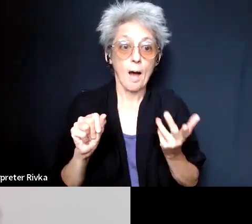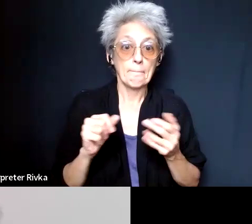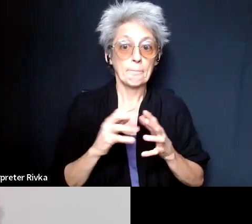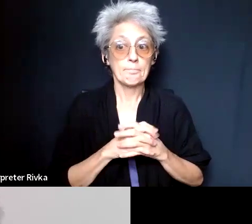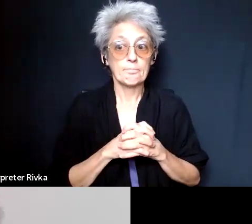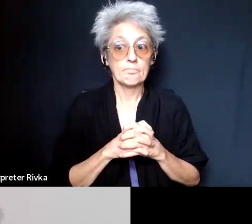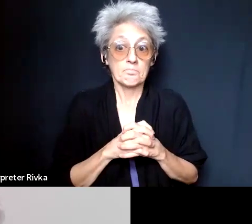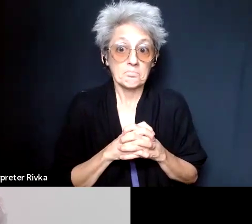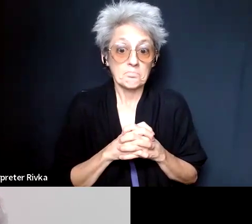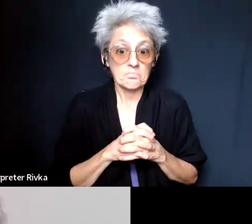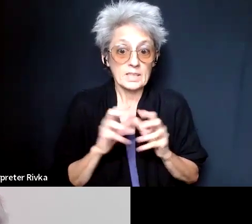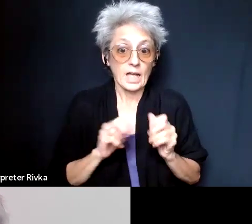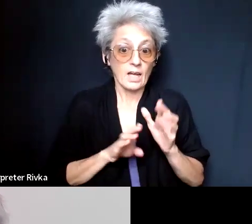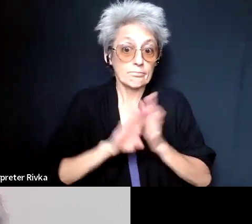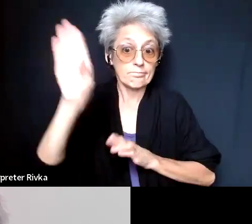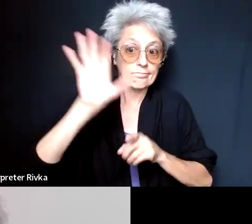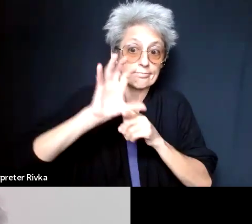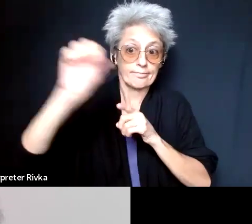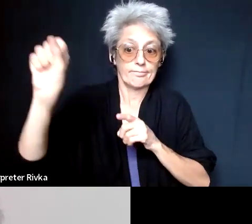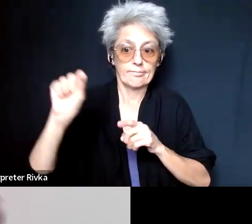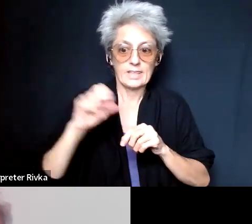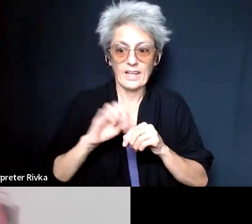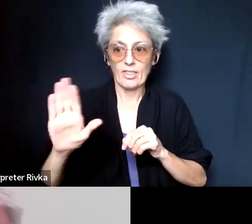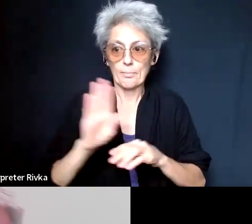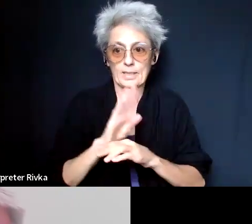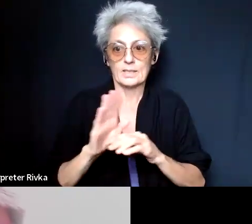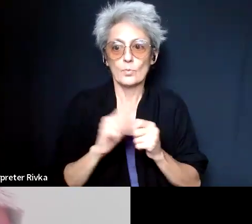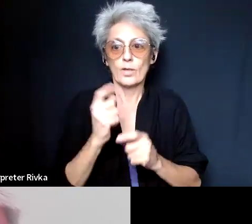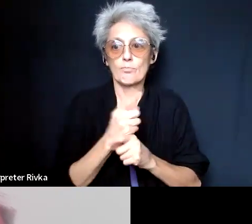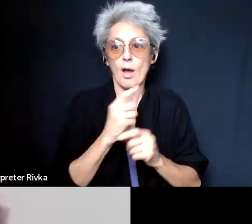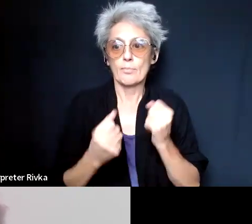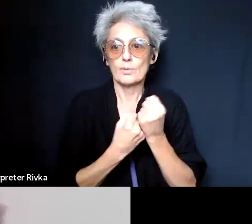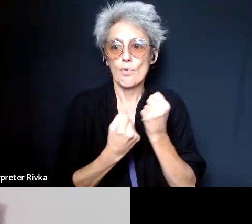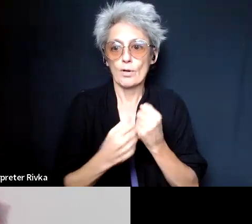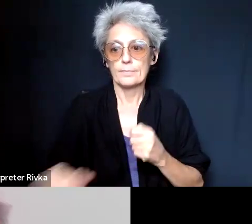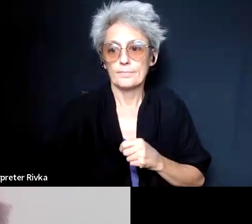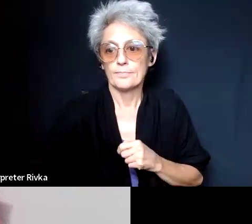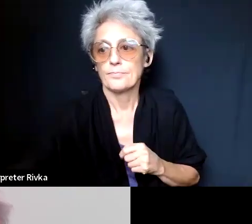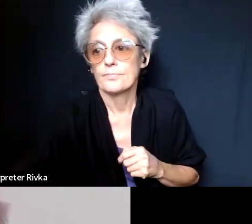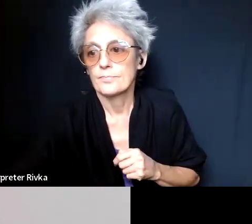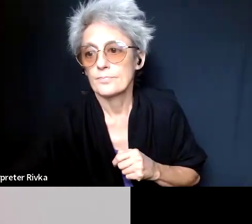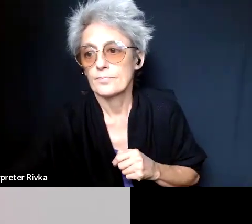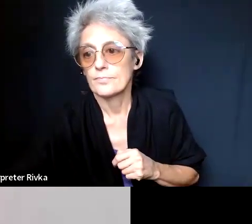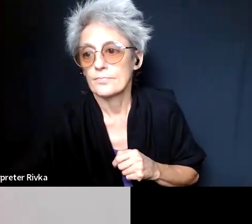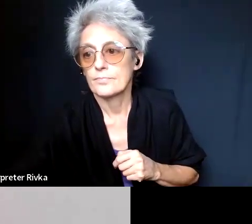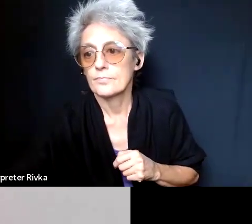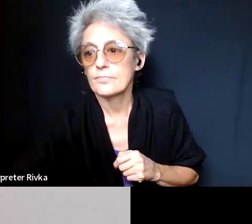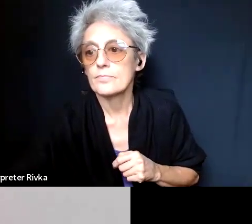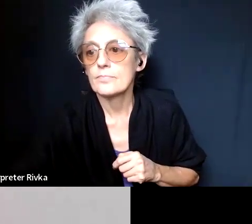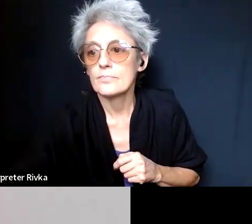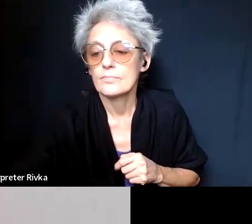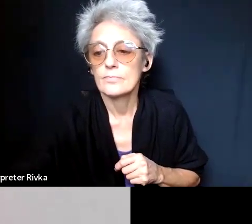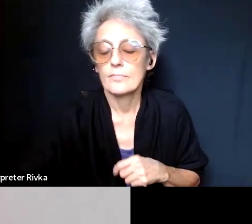can be highly successful in their own businesses with the proper supports. And then the last key area that came across